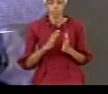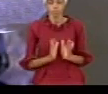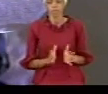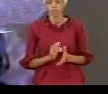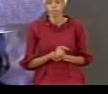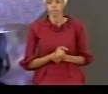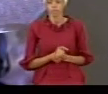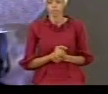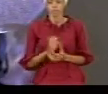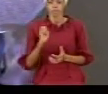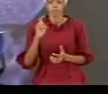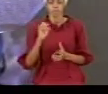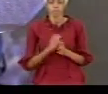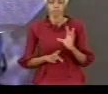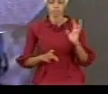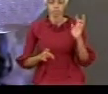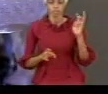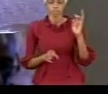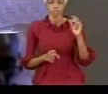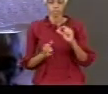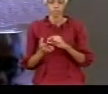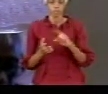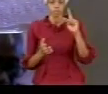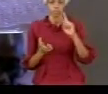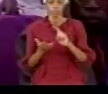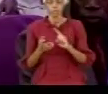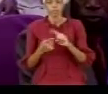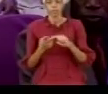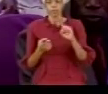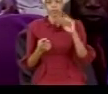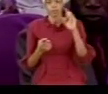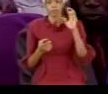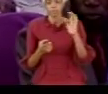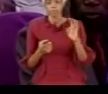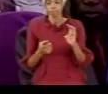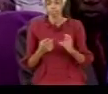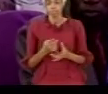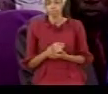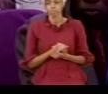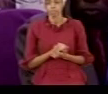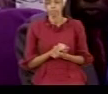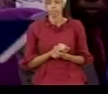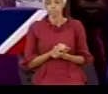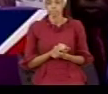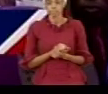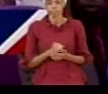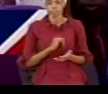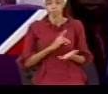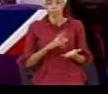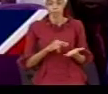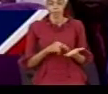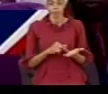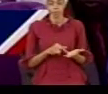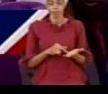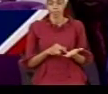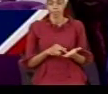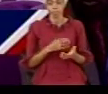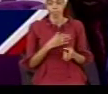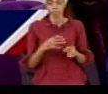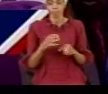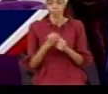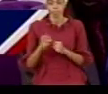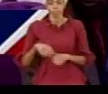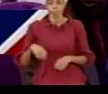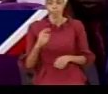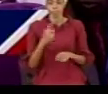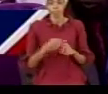16. Read from verse 1 to 7. Exodus 16, verse 1 to 7. I read, "And they took their journey